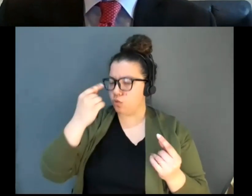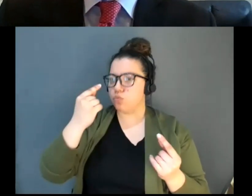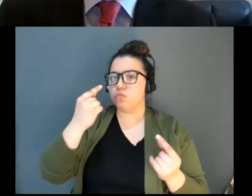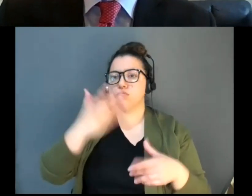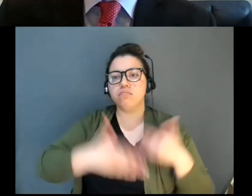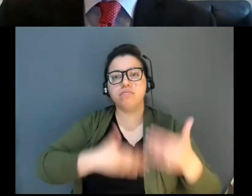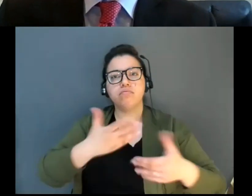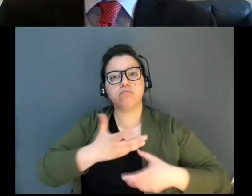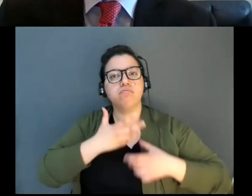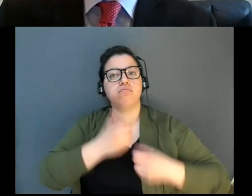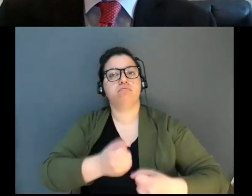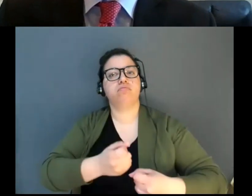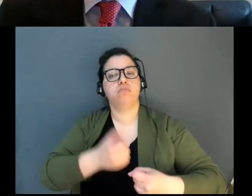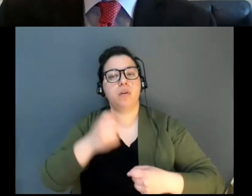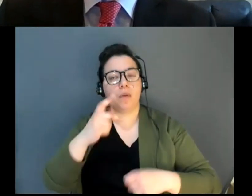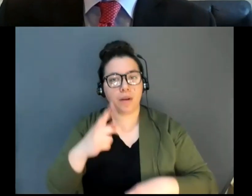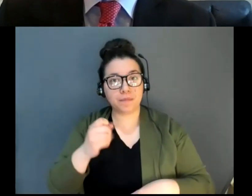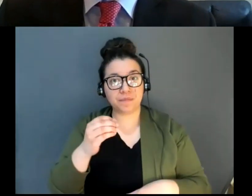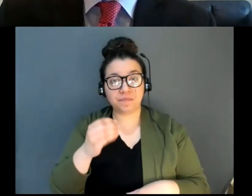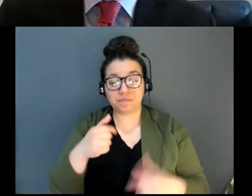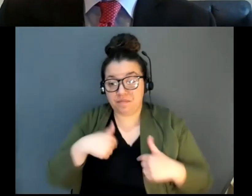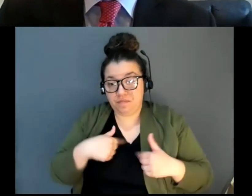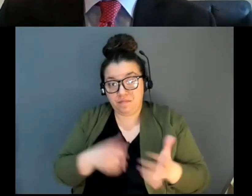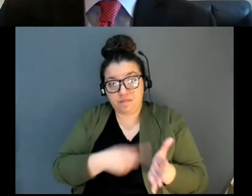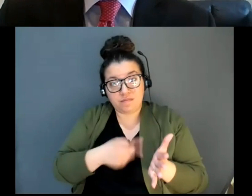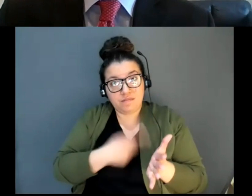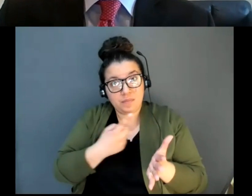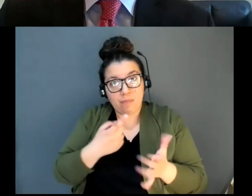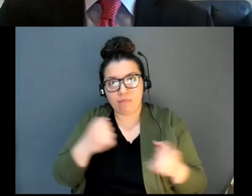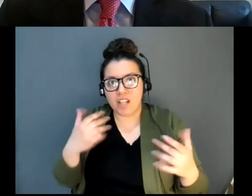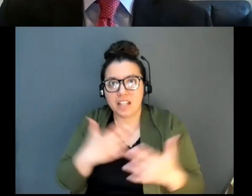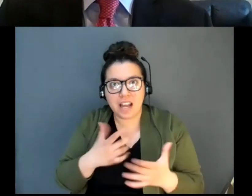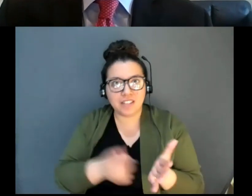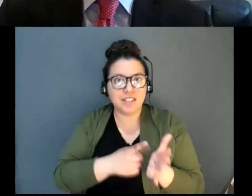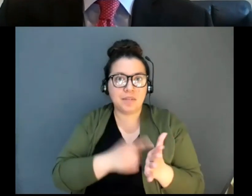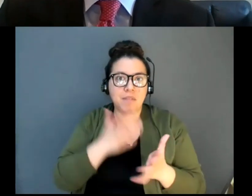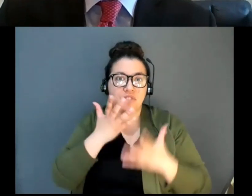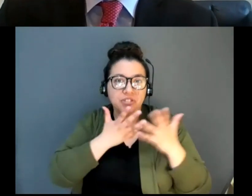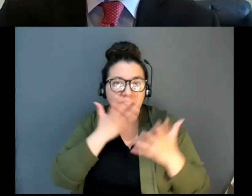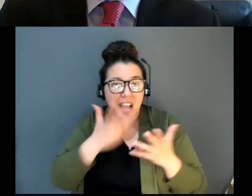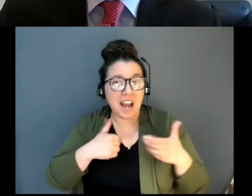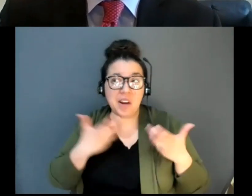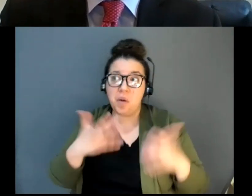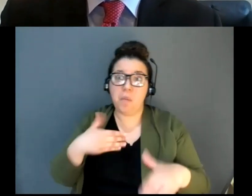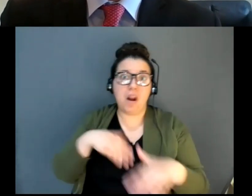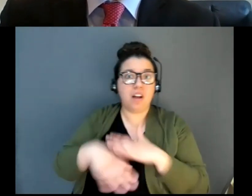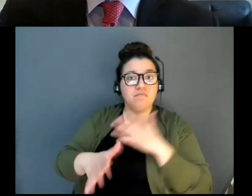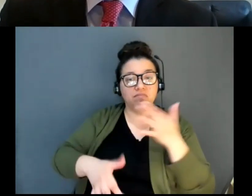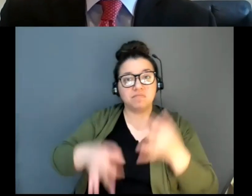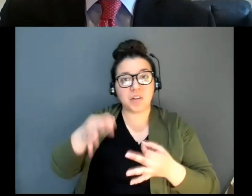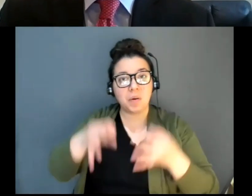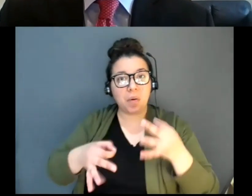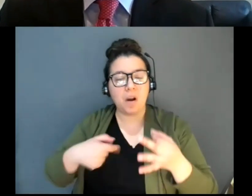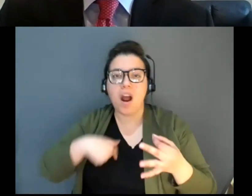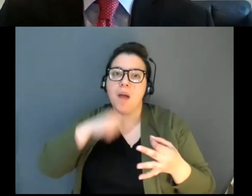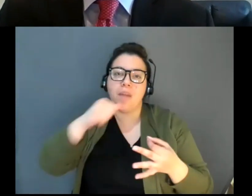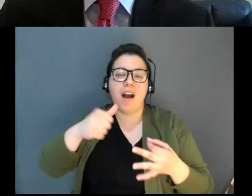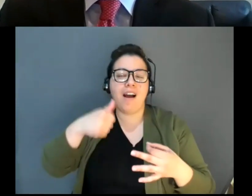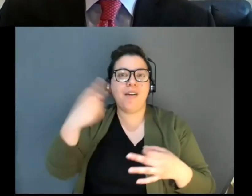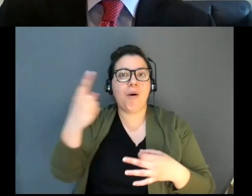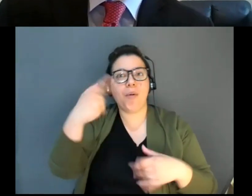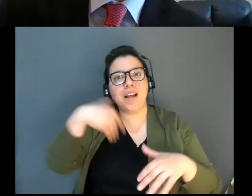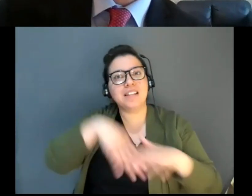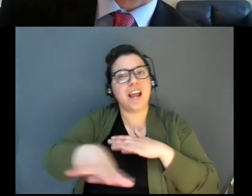don't mind, sometimes even I get scared, even I'm shy going to court. I don't want to make it seem as if I'm a courtroom gladiator. But the one